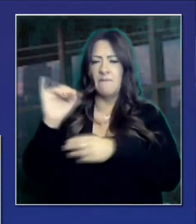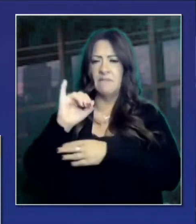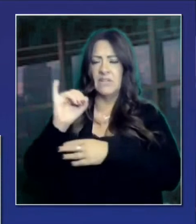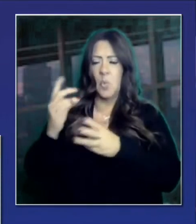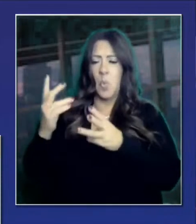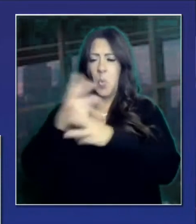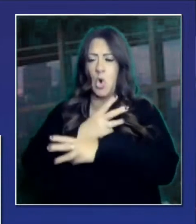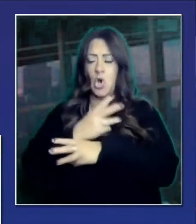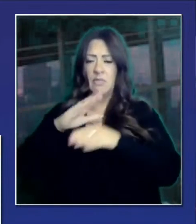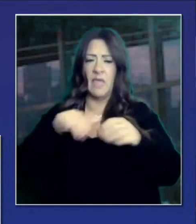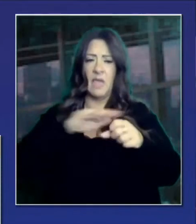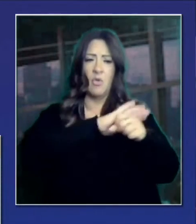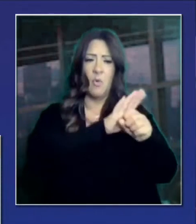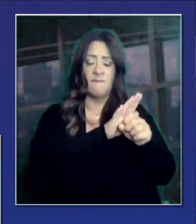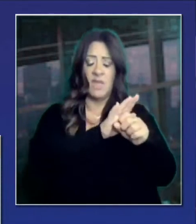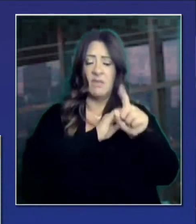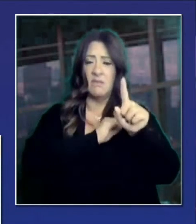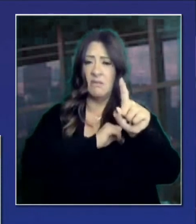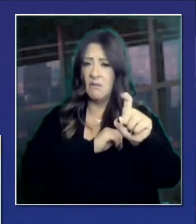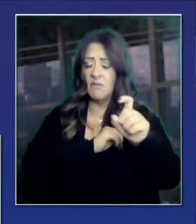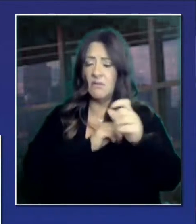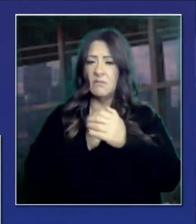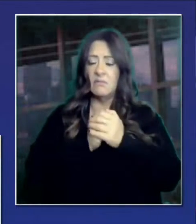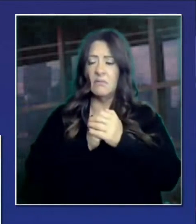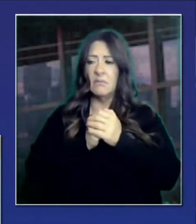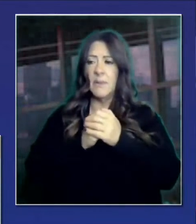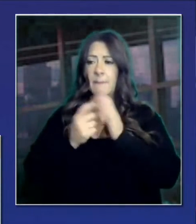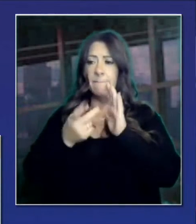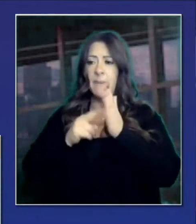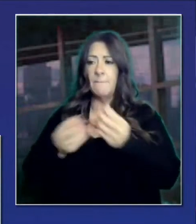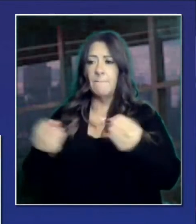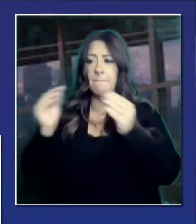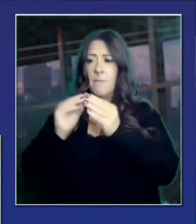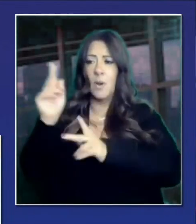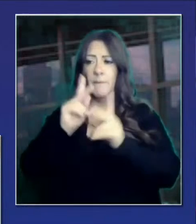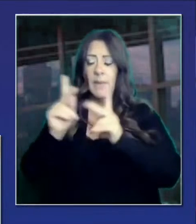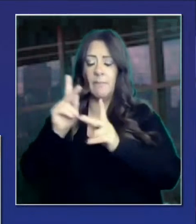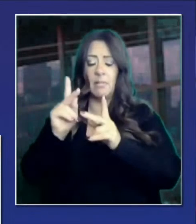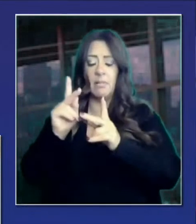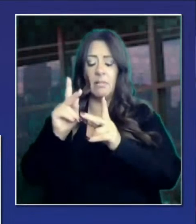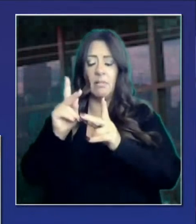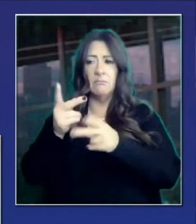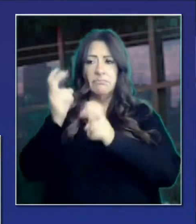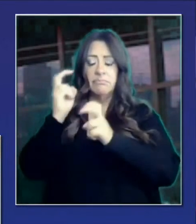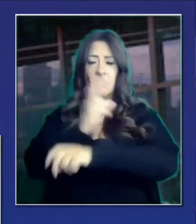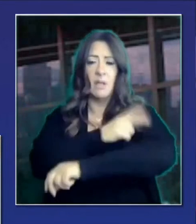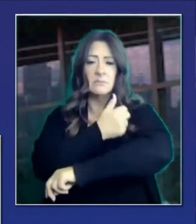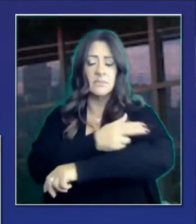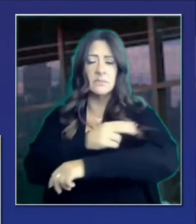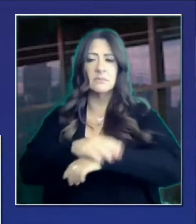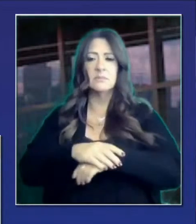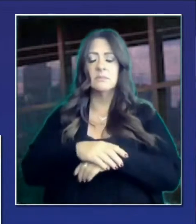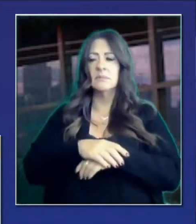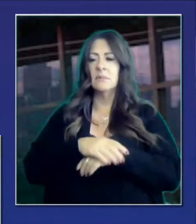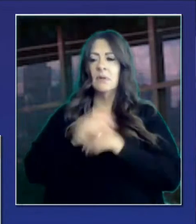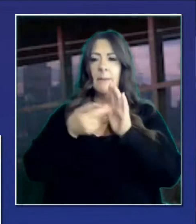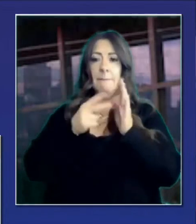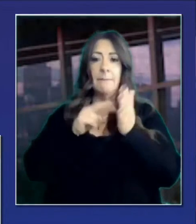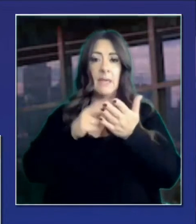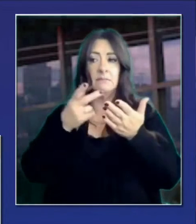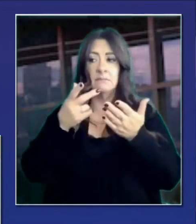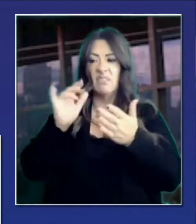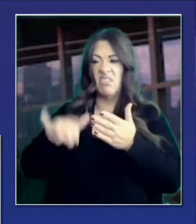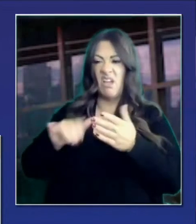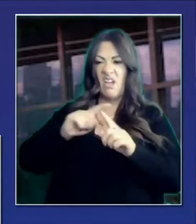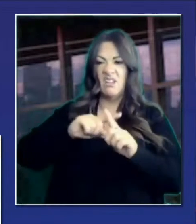worse than the ones we've been seeing? Are more people hospitalized? Is it harder to control the respiratory symptoms, et cetera?